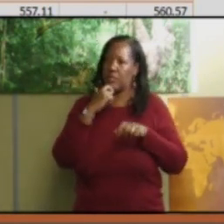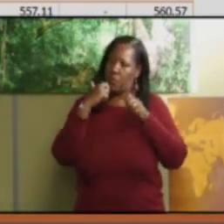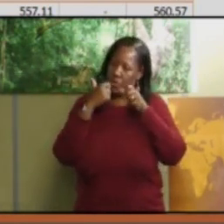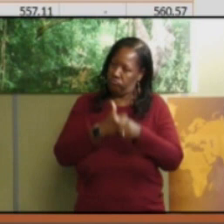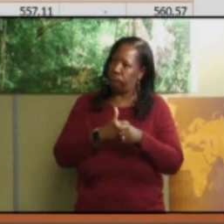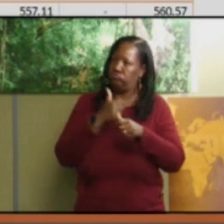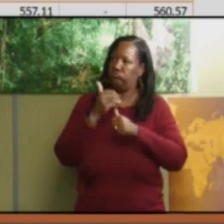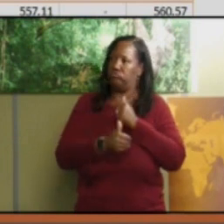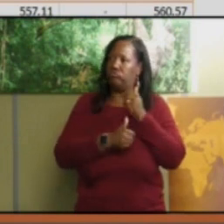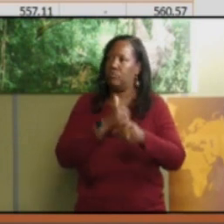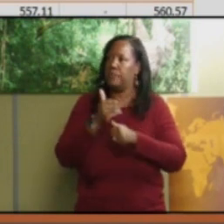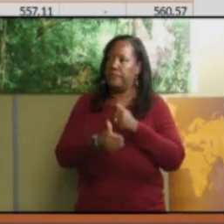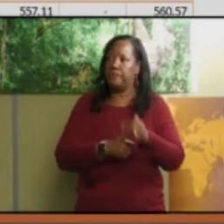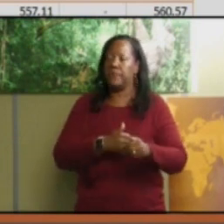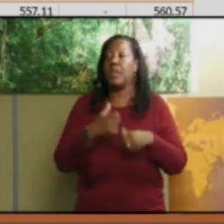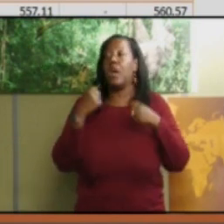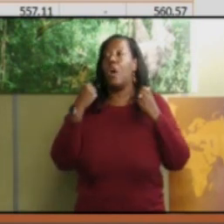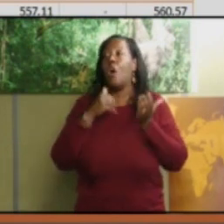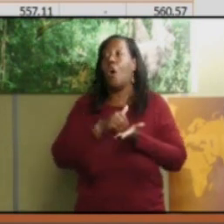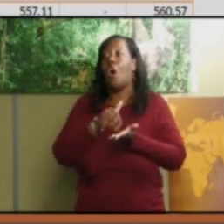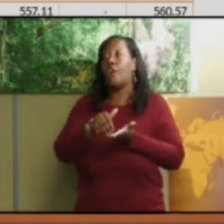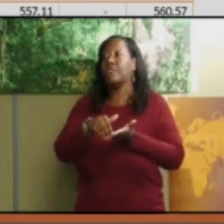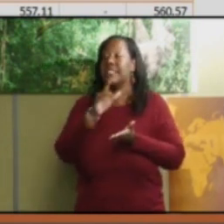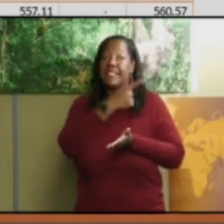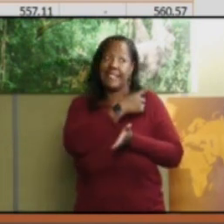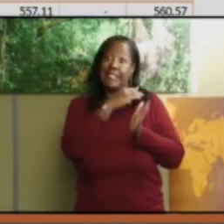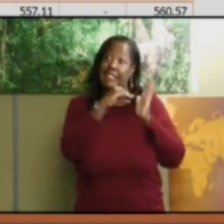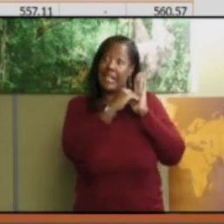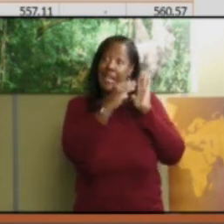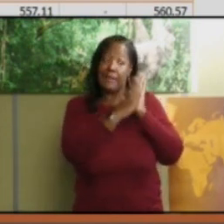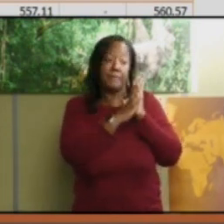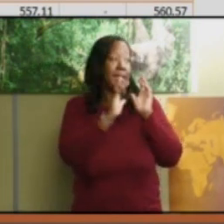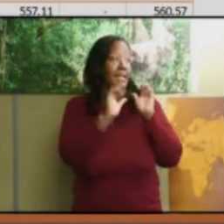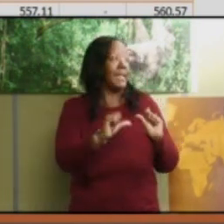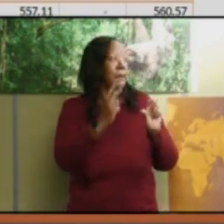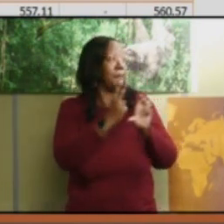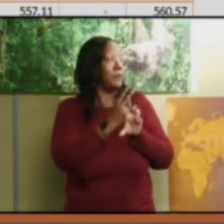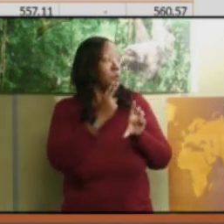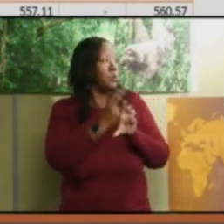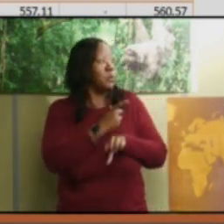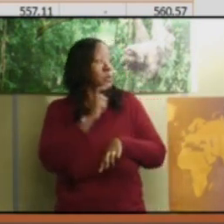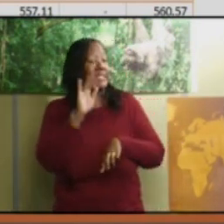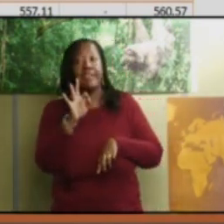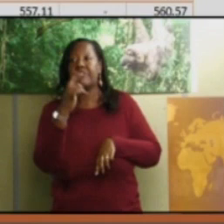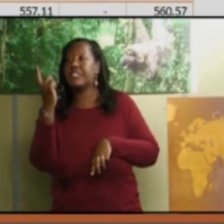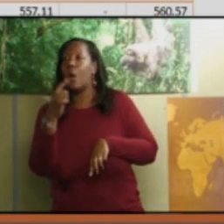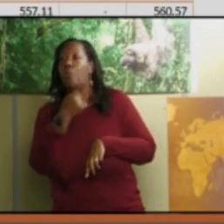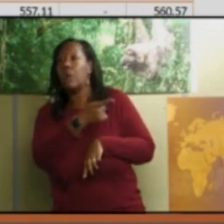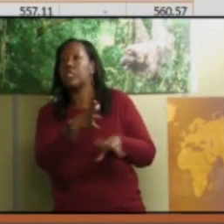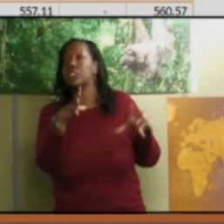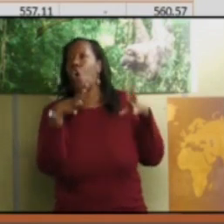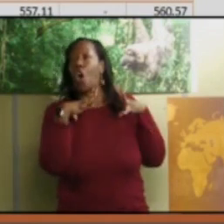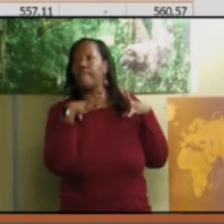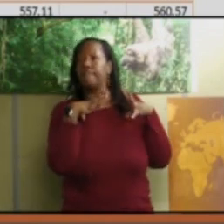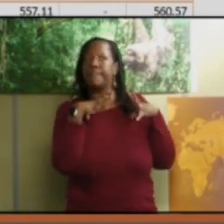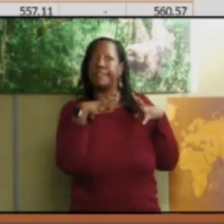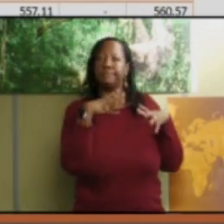do. A lot of times this document can be used if someone is on leave or we need